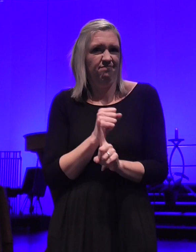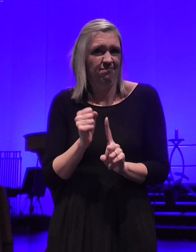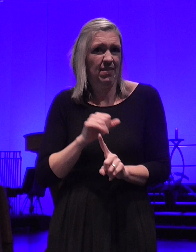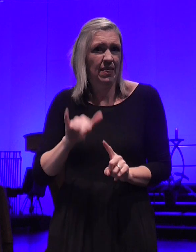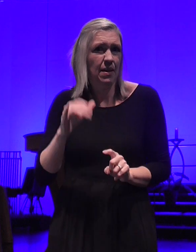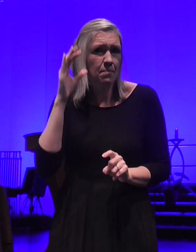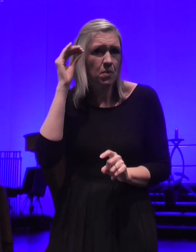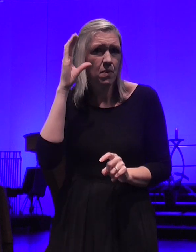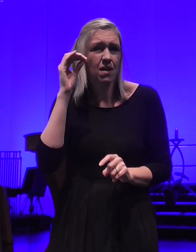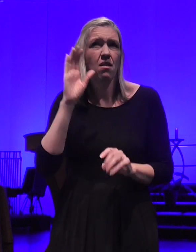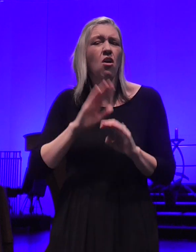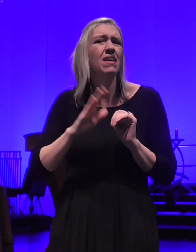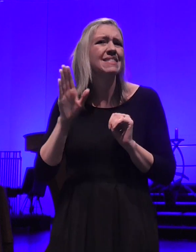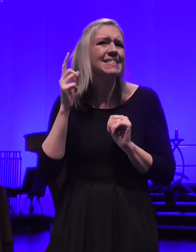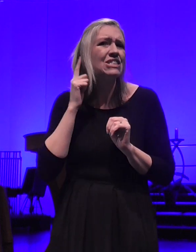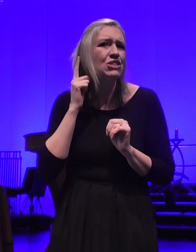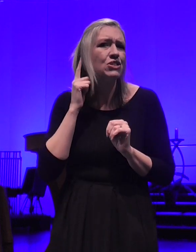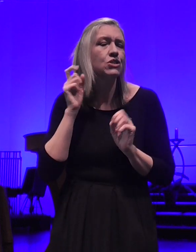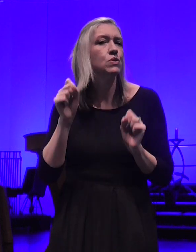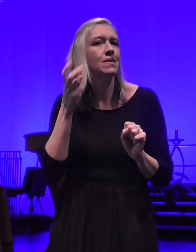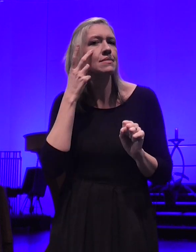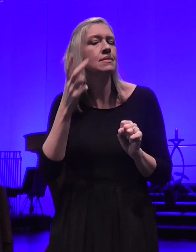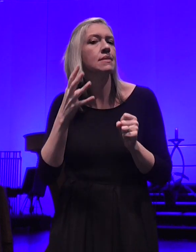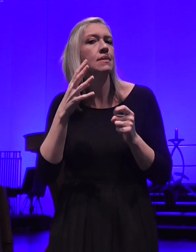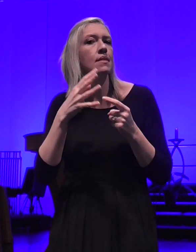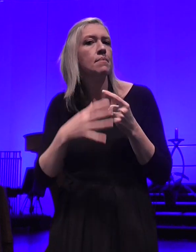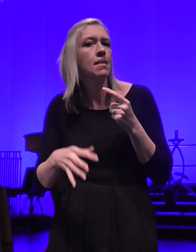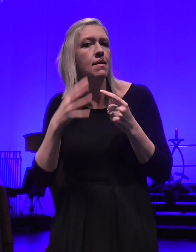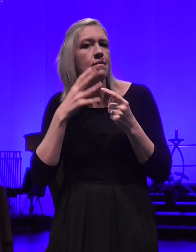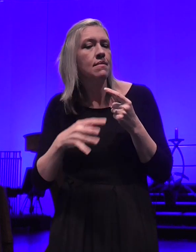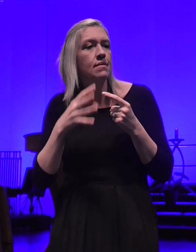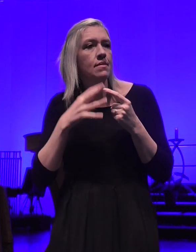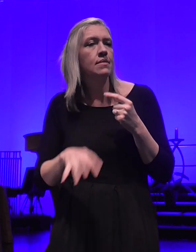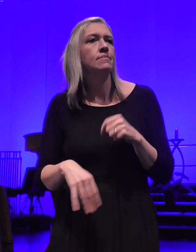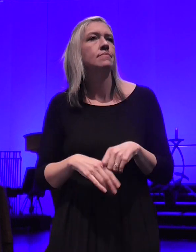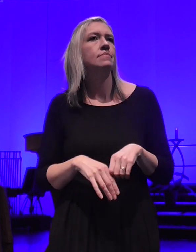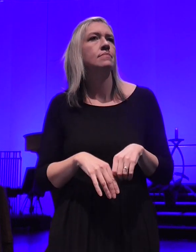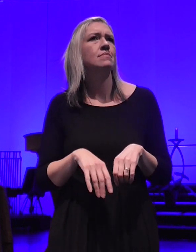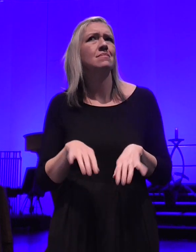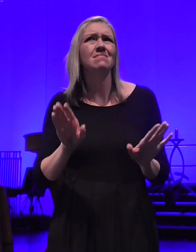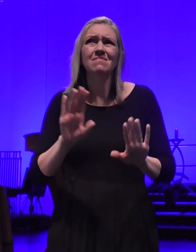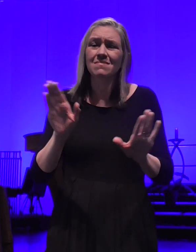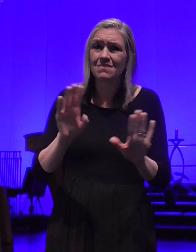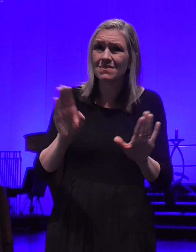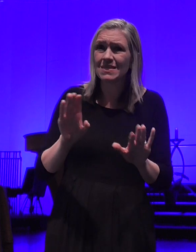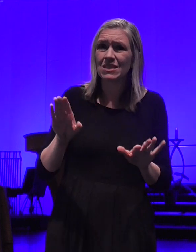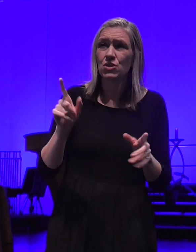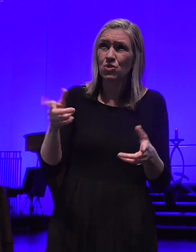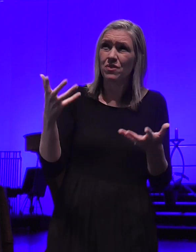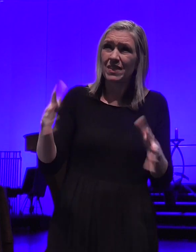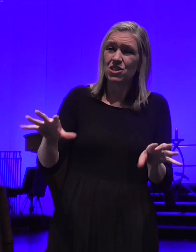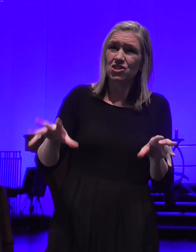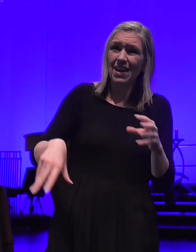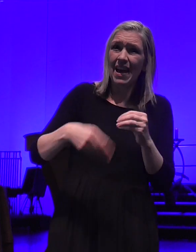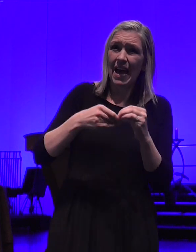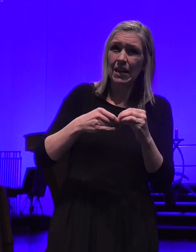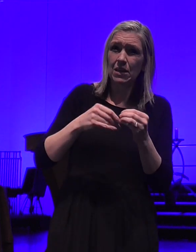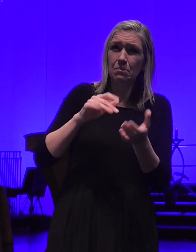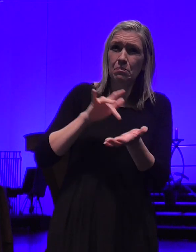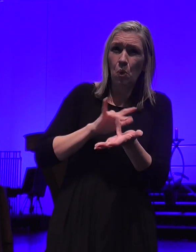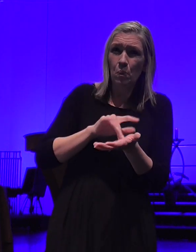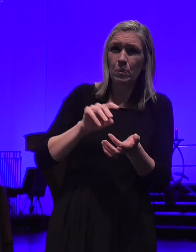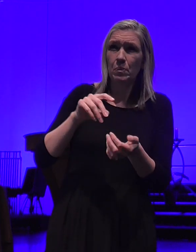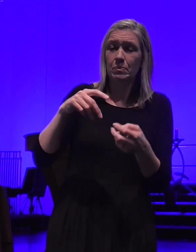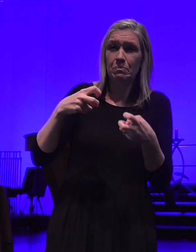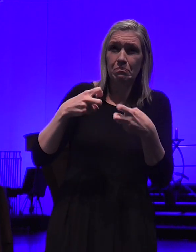on his sore ear, and we see the blood coming out. Mr. Gower, you put poison in those